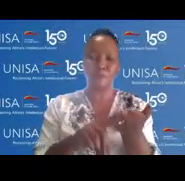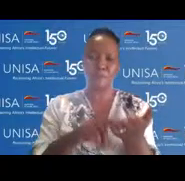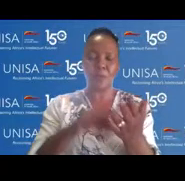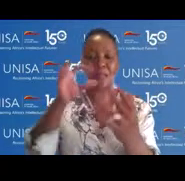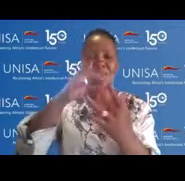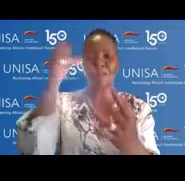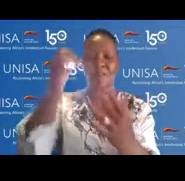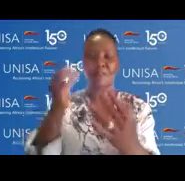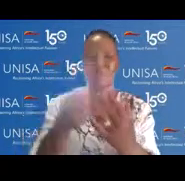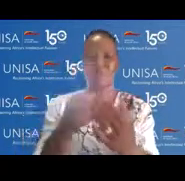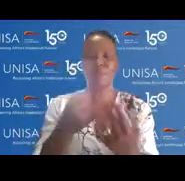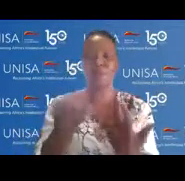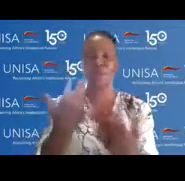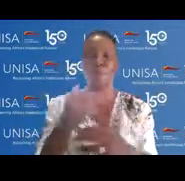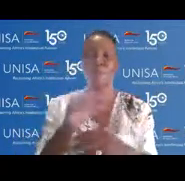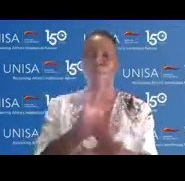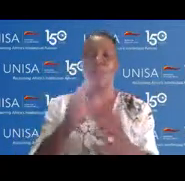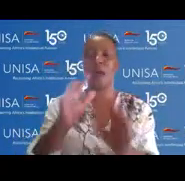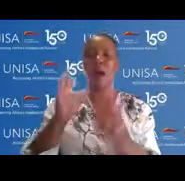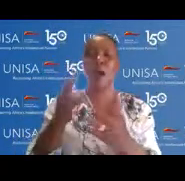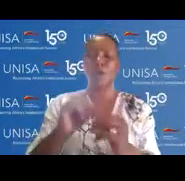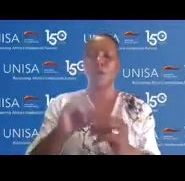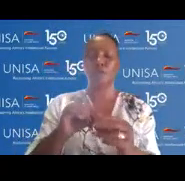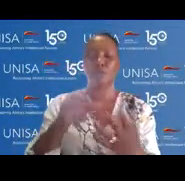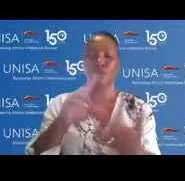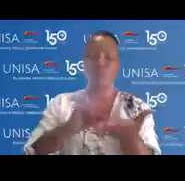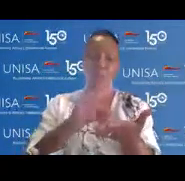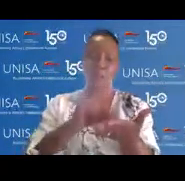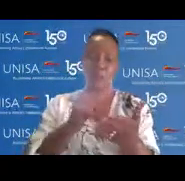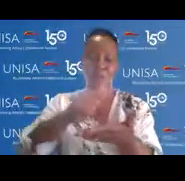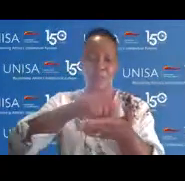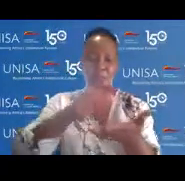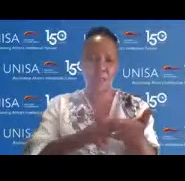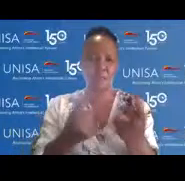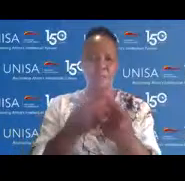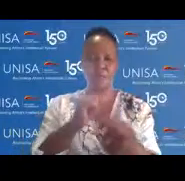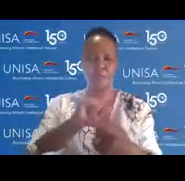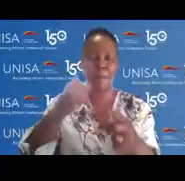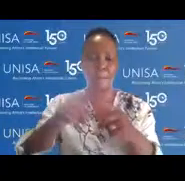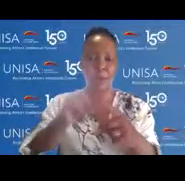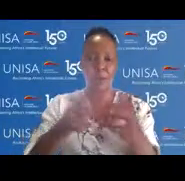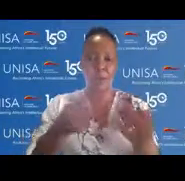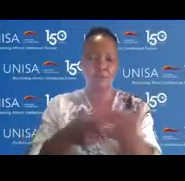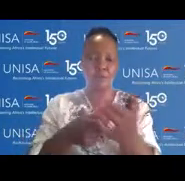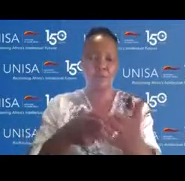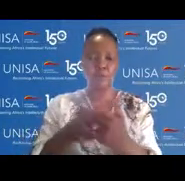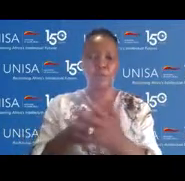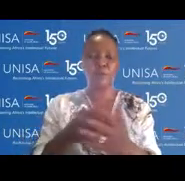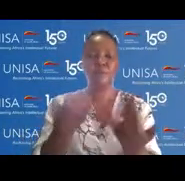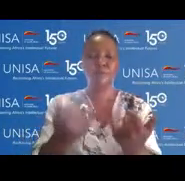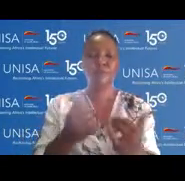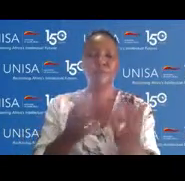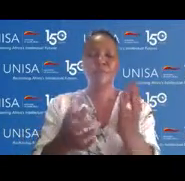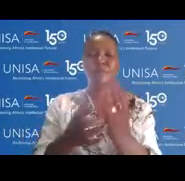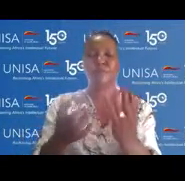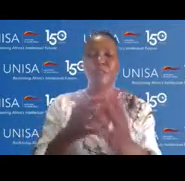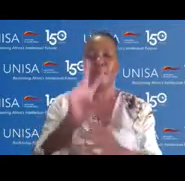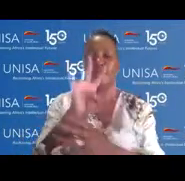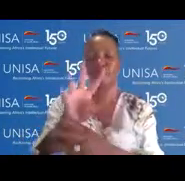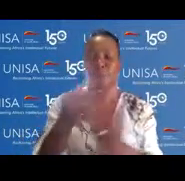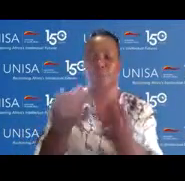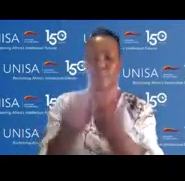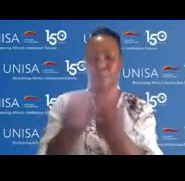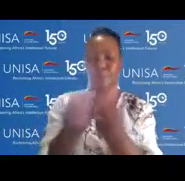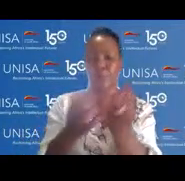to download the app from your Play Store. So there we go. So we've at least tackled 4 items on our technical